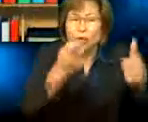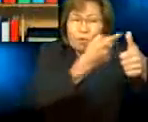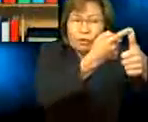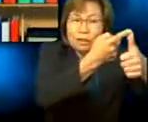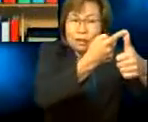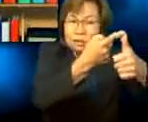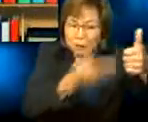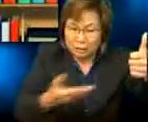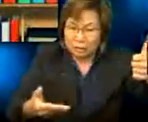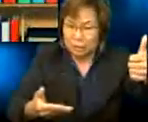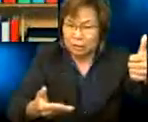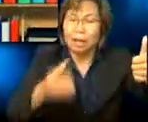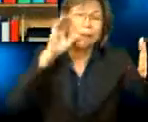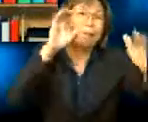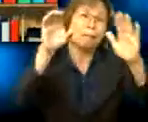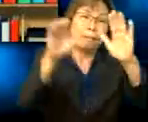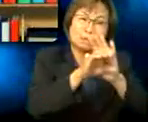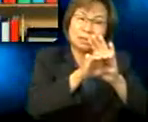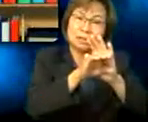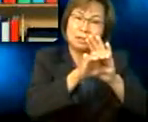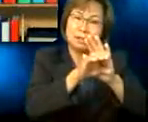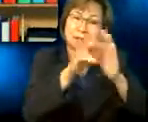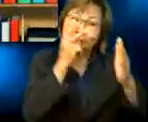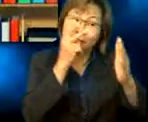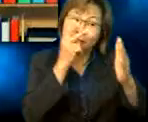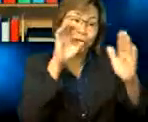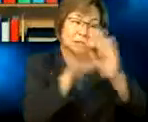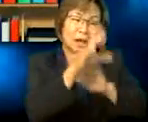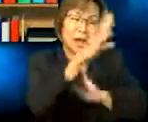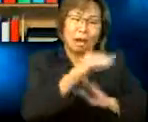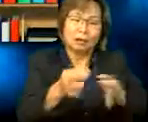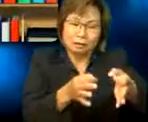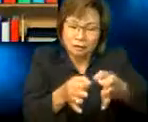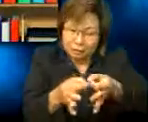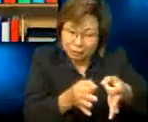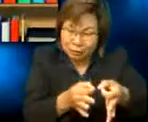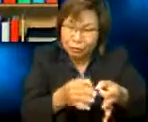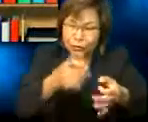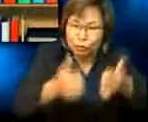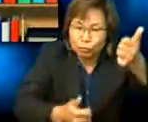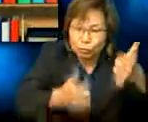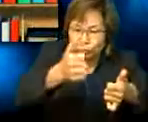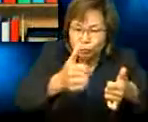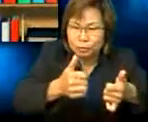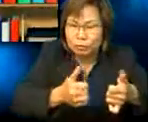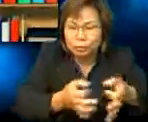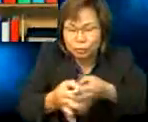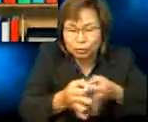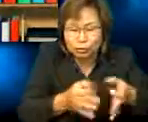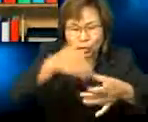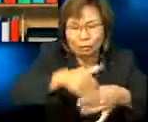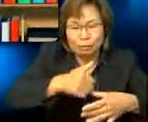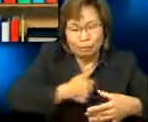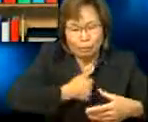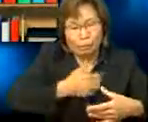The first thing is the picture itself and the details which should be described